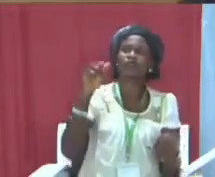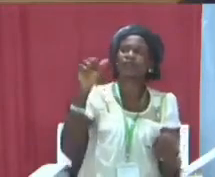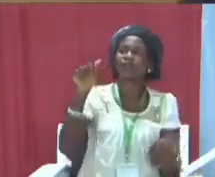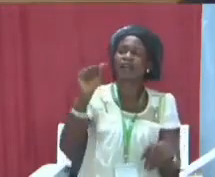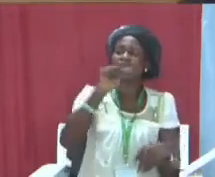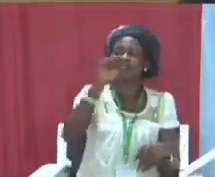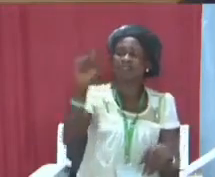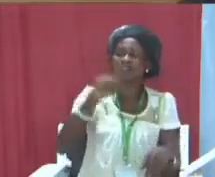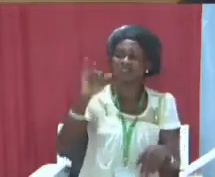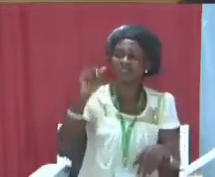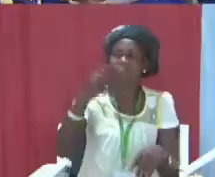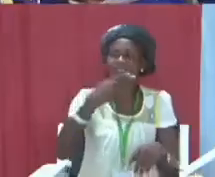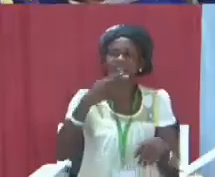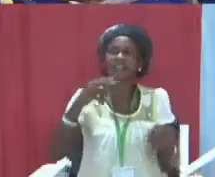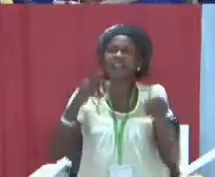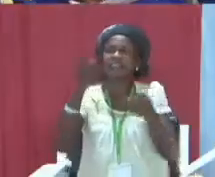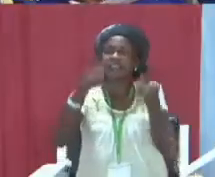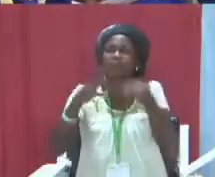Judah.